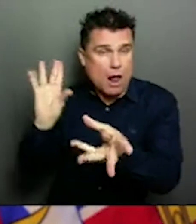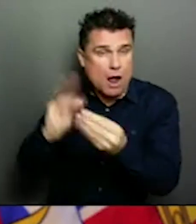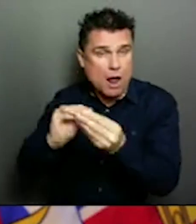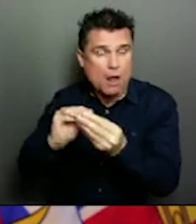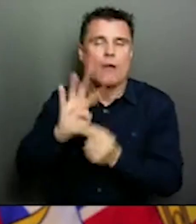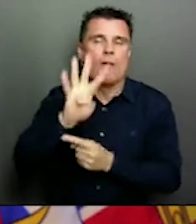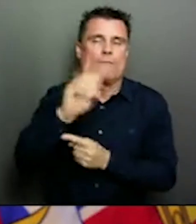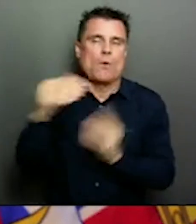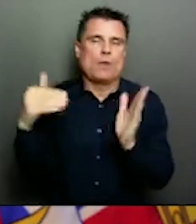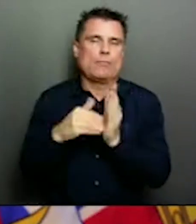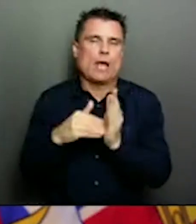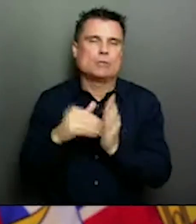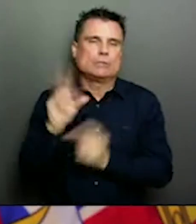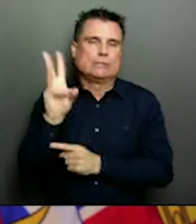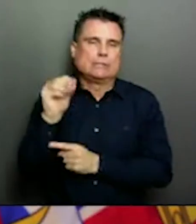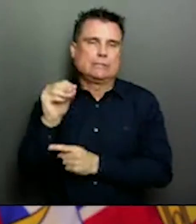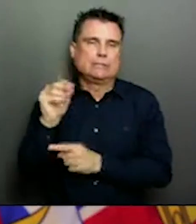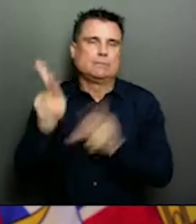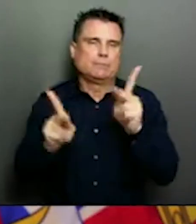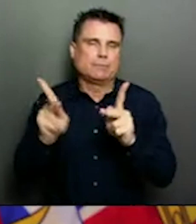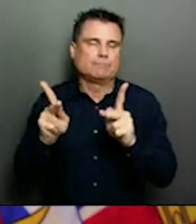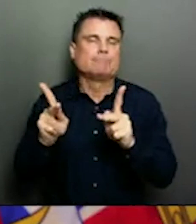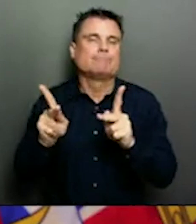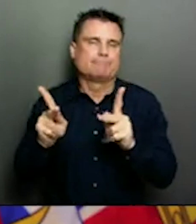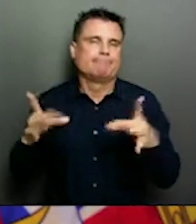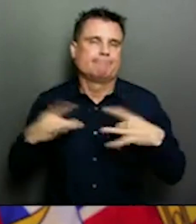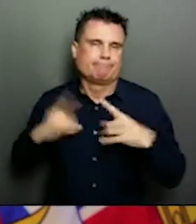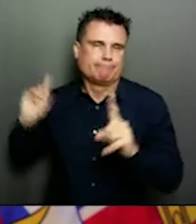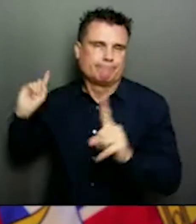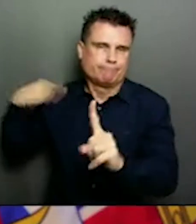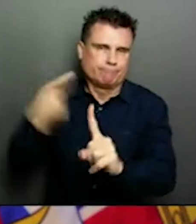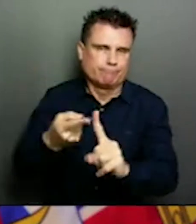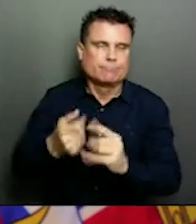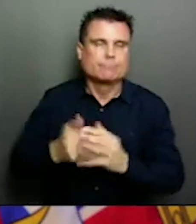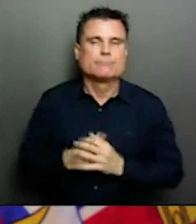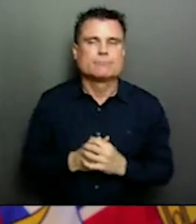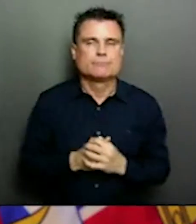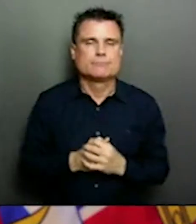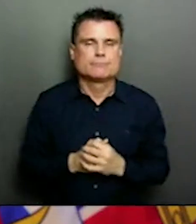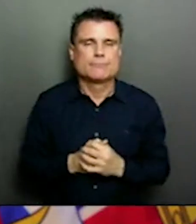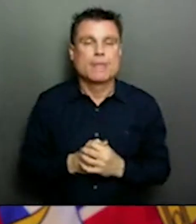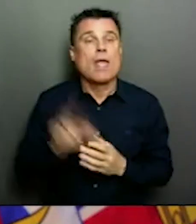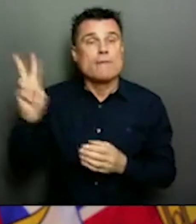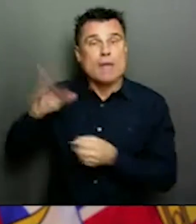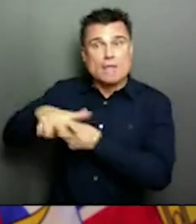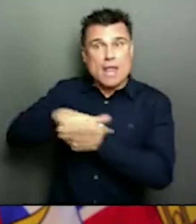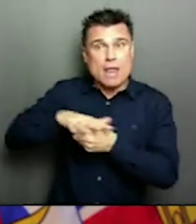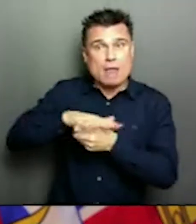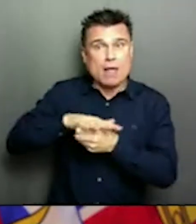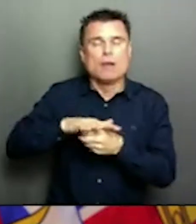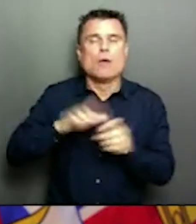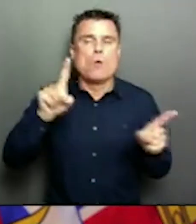40,060. That includes 135 new people in the Vancouver Coastal Health Region,